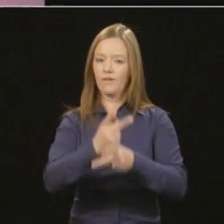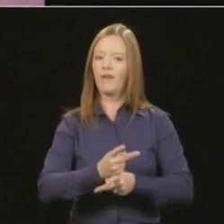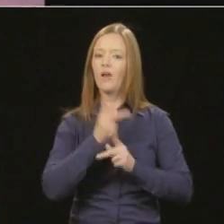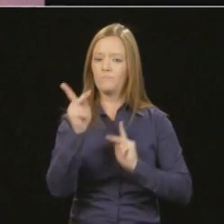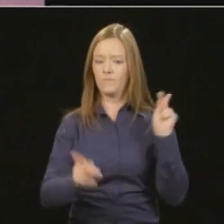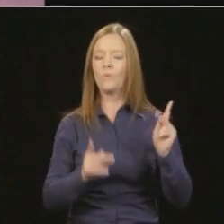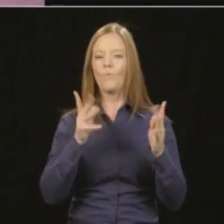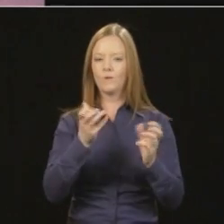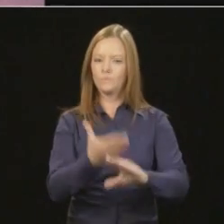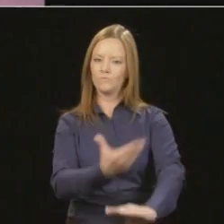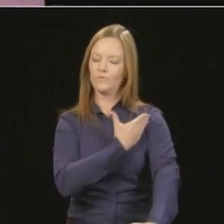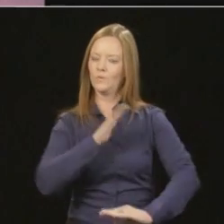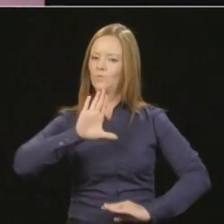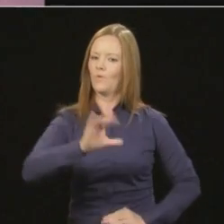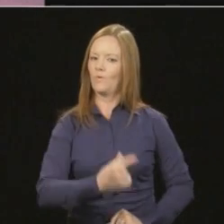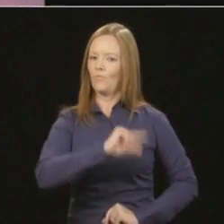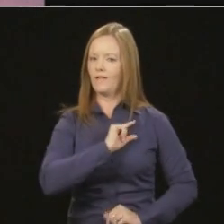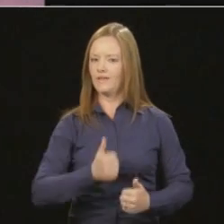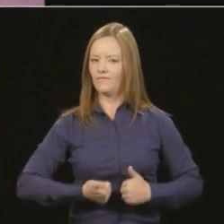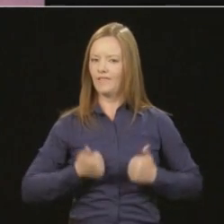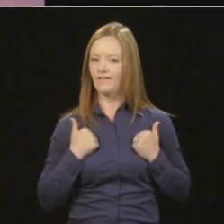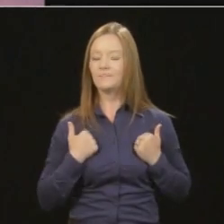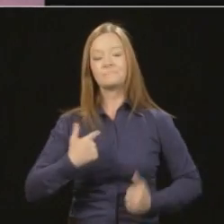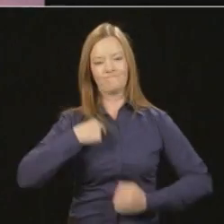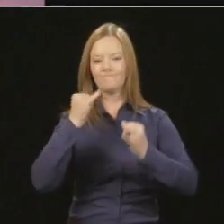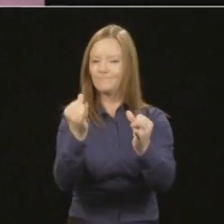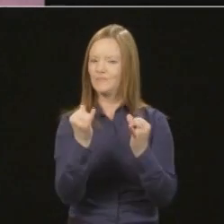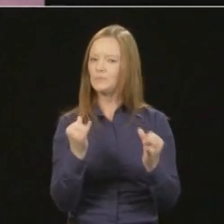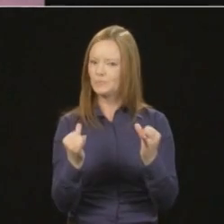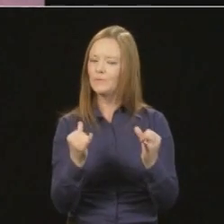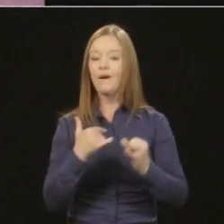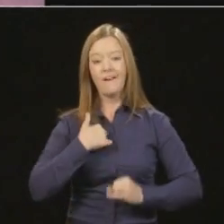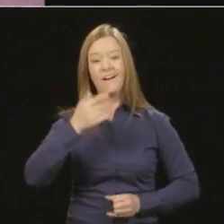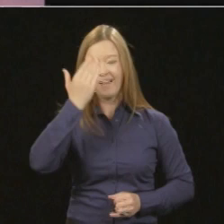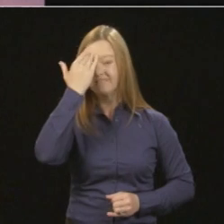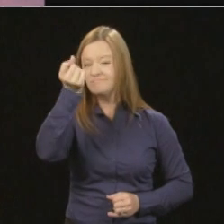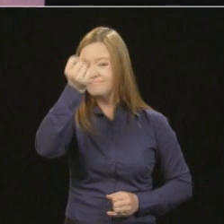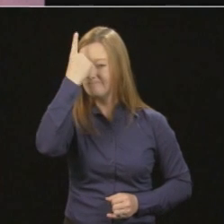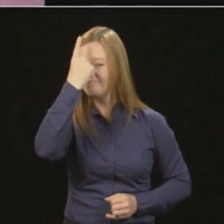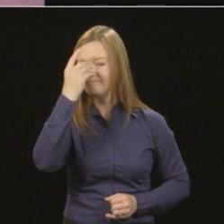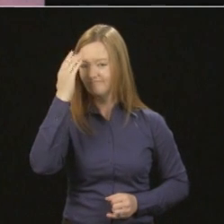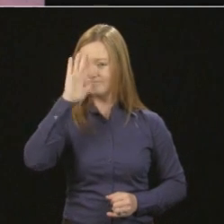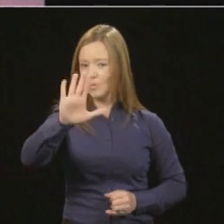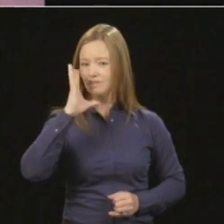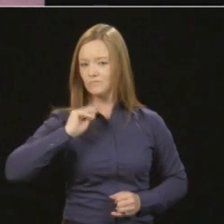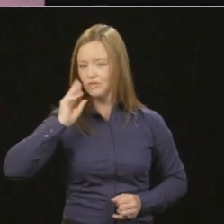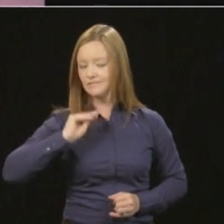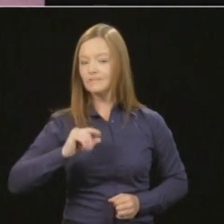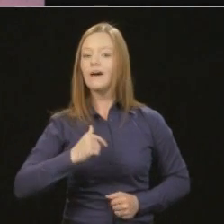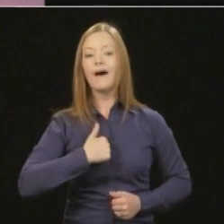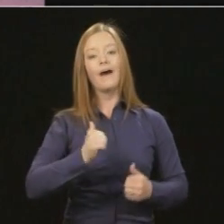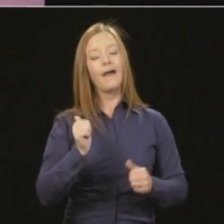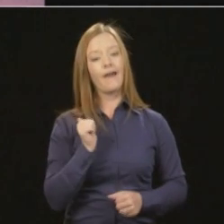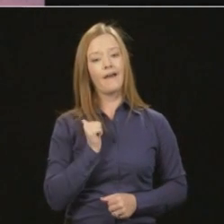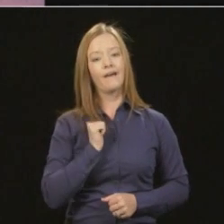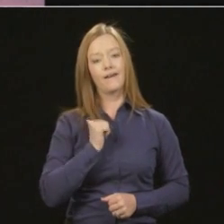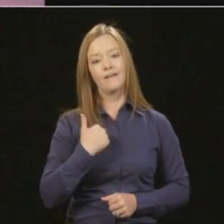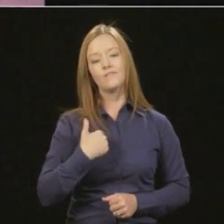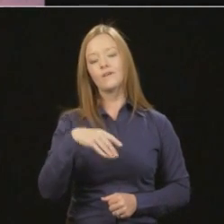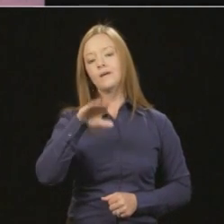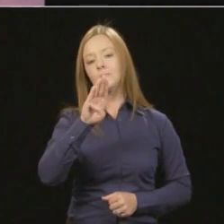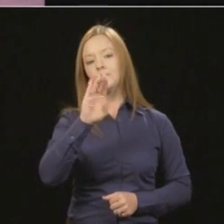life. As am I. I know. I understand. See, I have